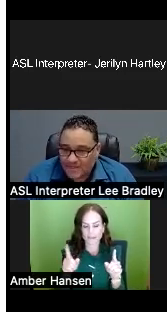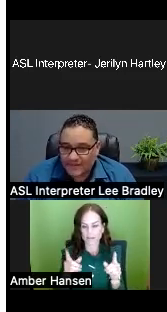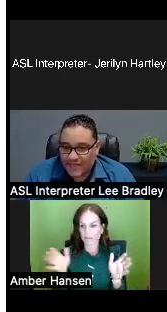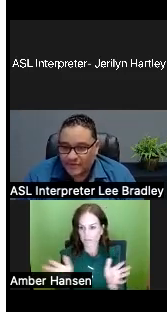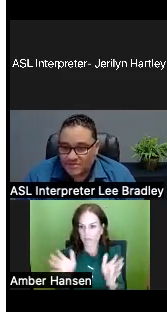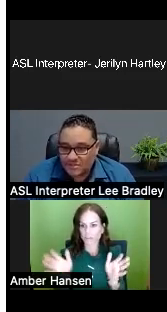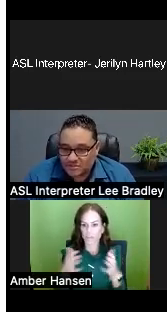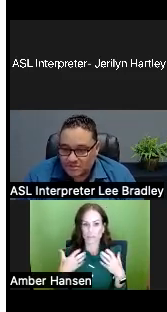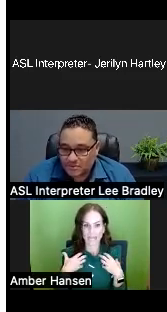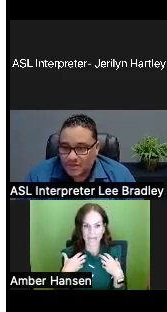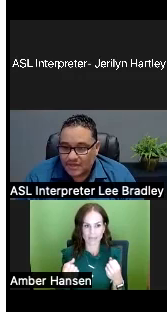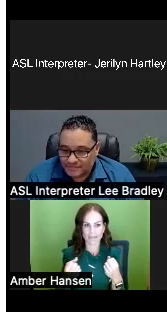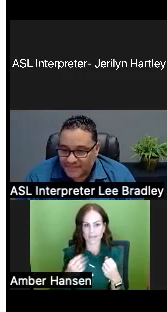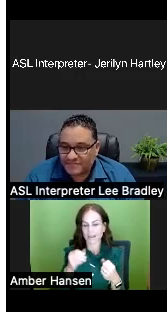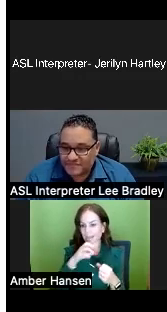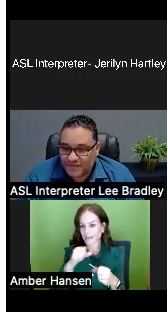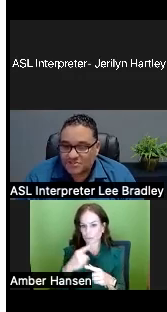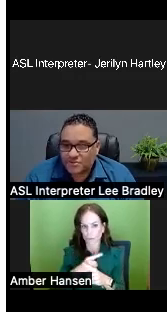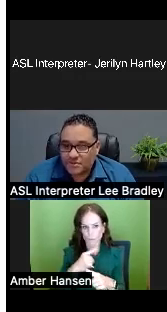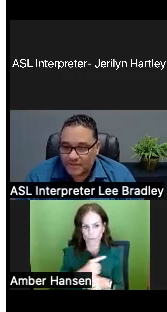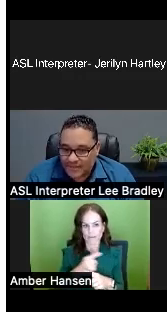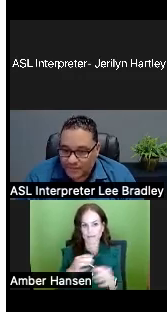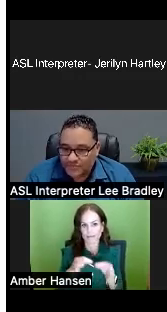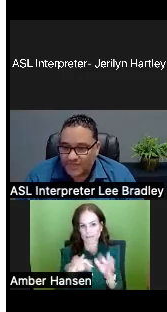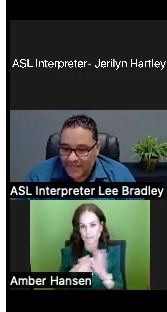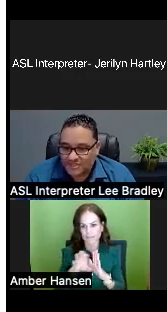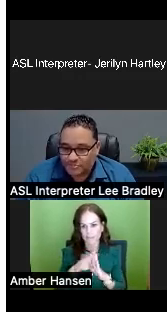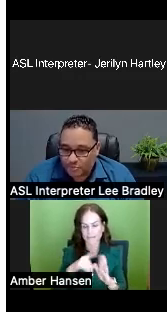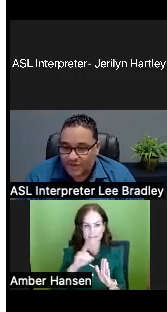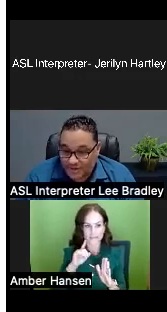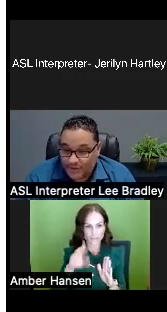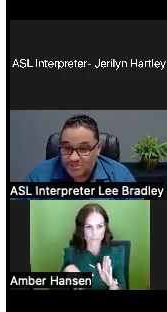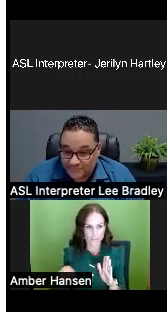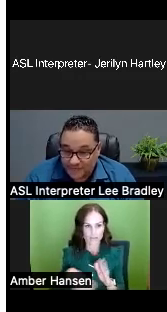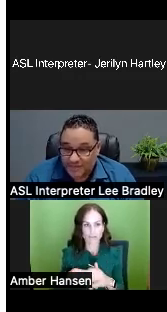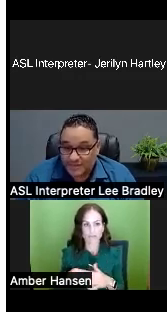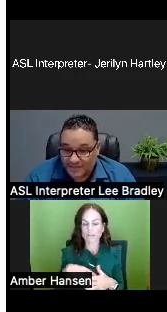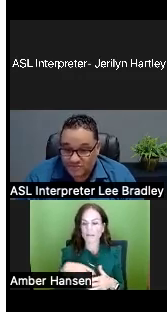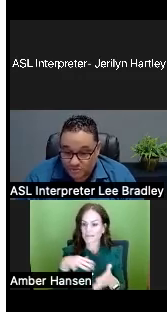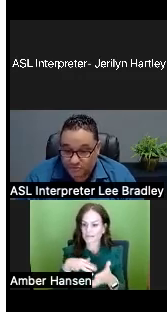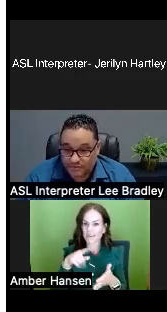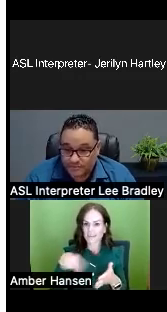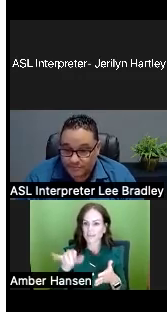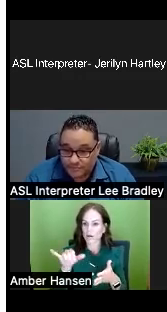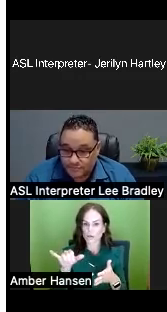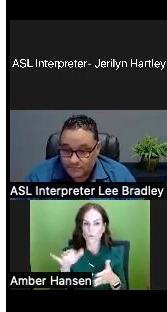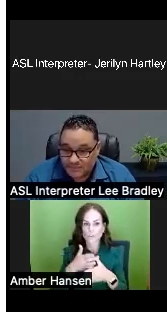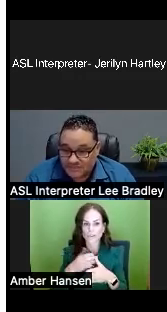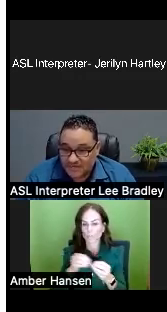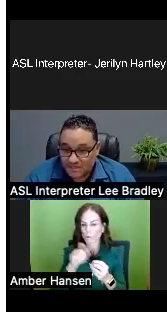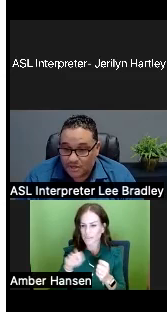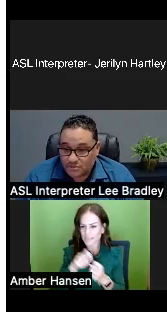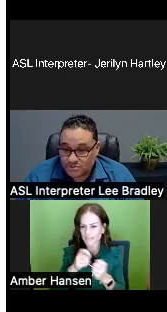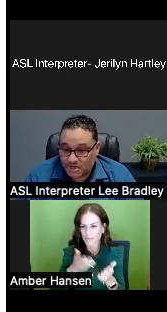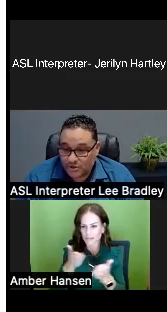support sign language to effectively foster healthy and age-appropriate language development in deaf children.